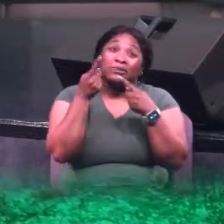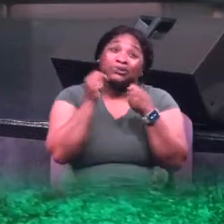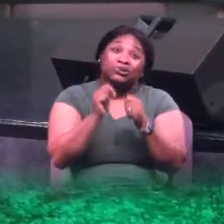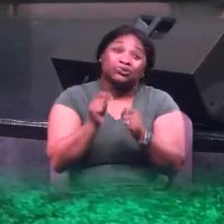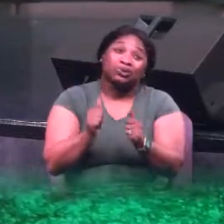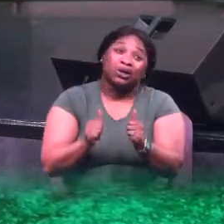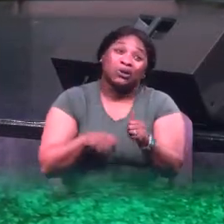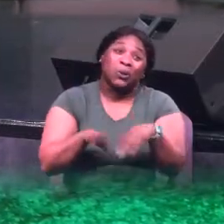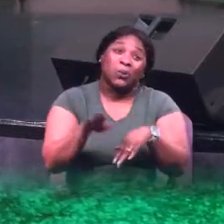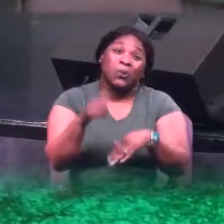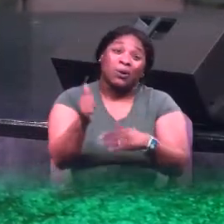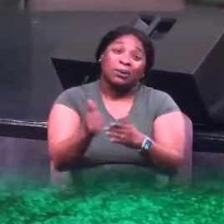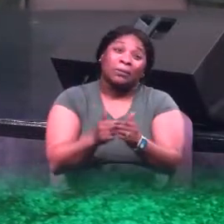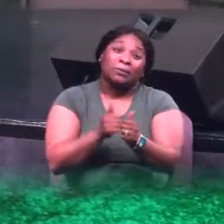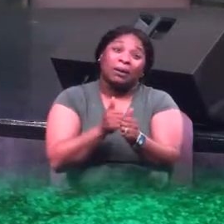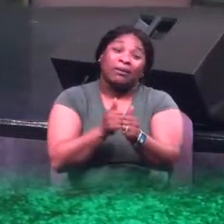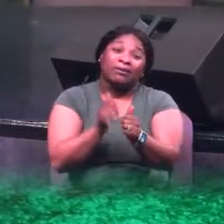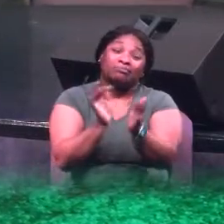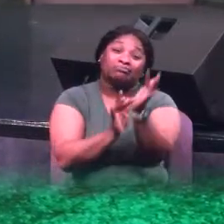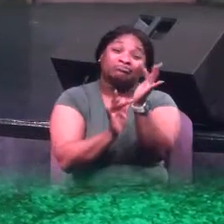behind Jesus.